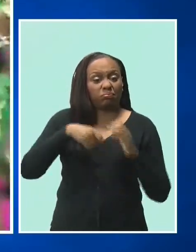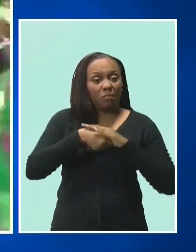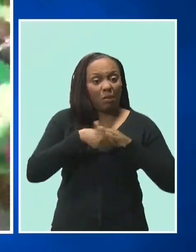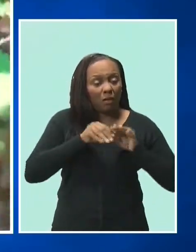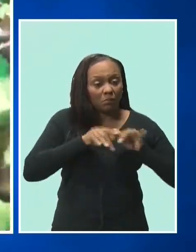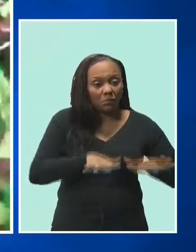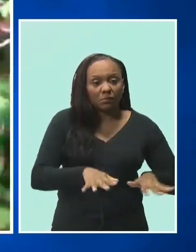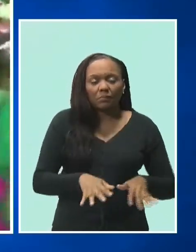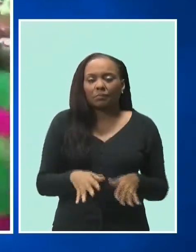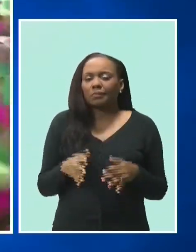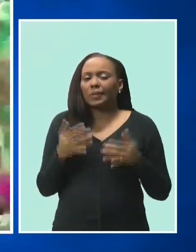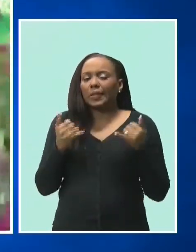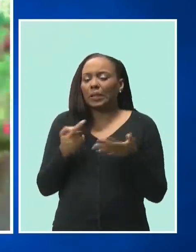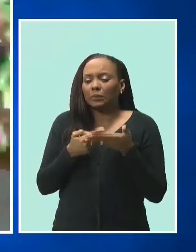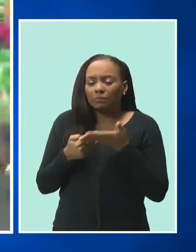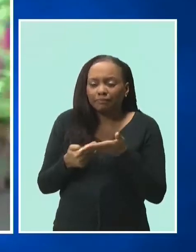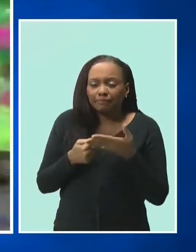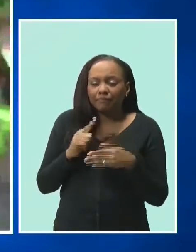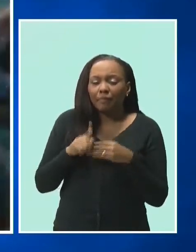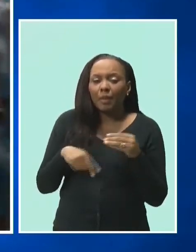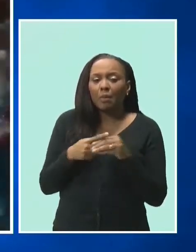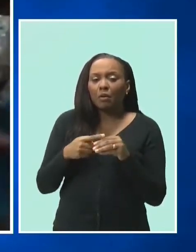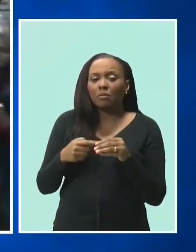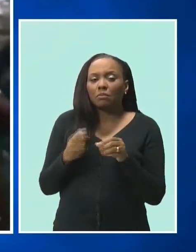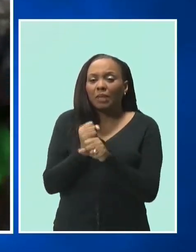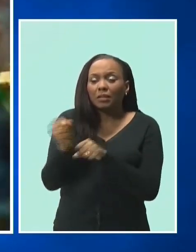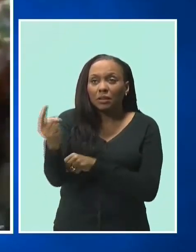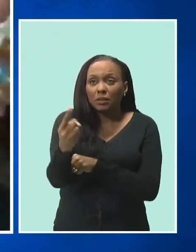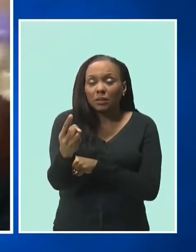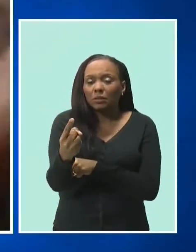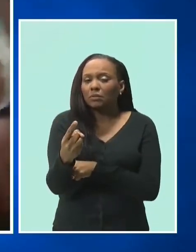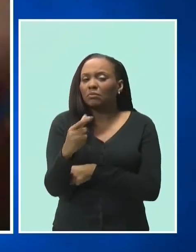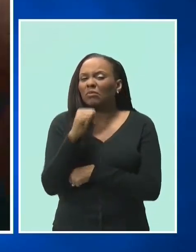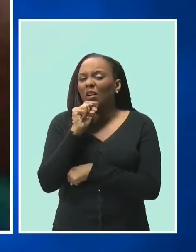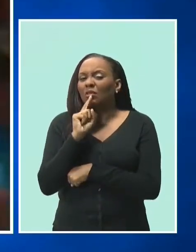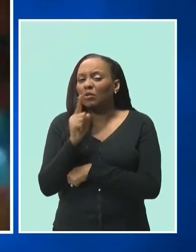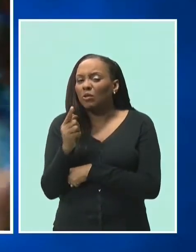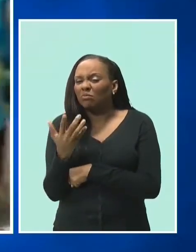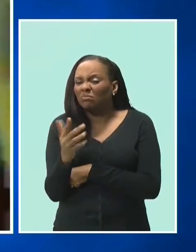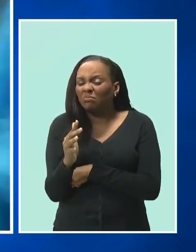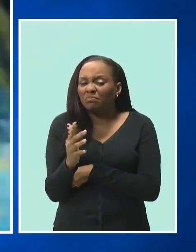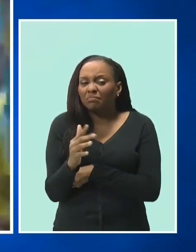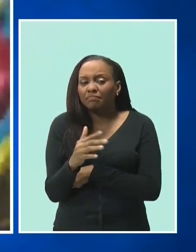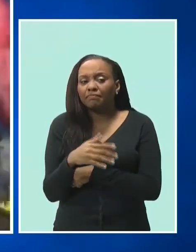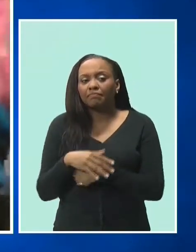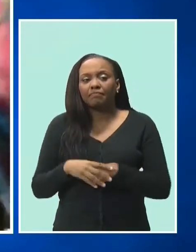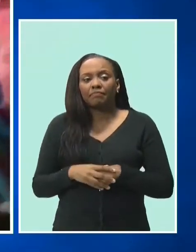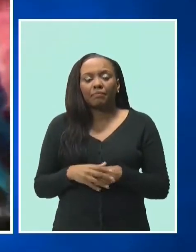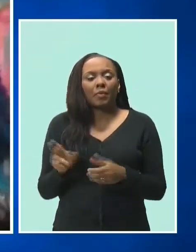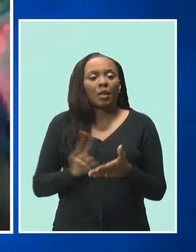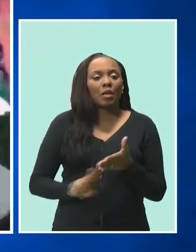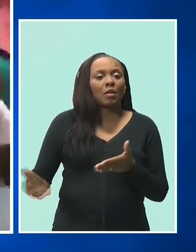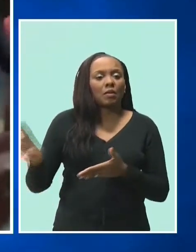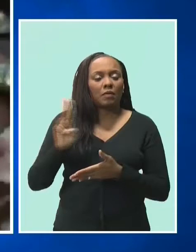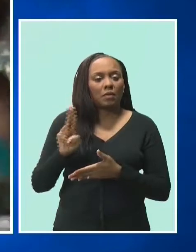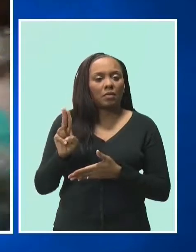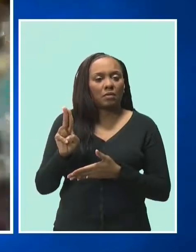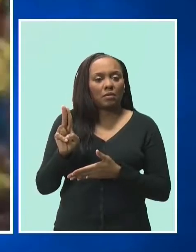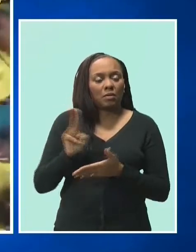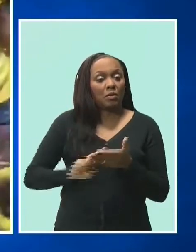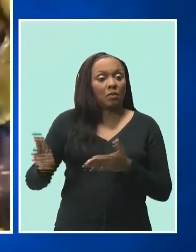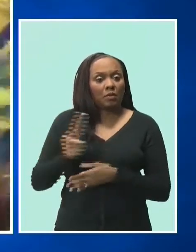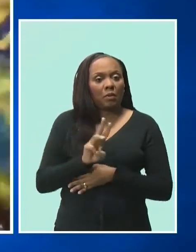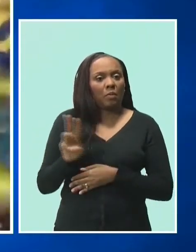already begun about Carnival 2021. Dr. Sandra Reid, who is a senior lecturer at the University of the West